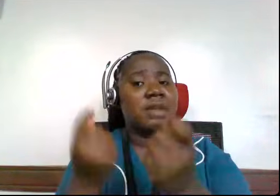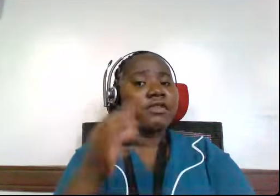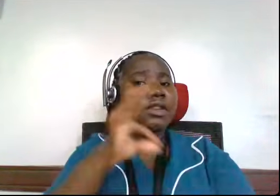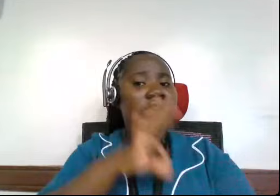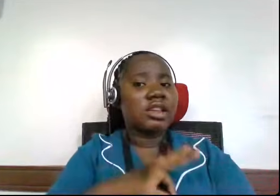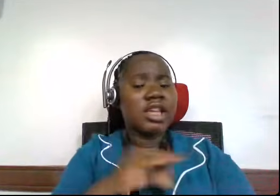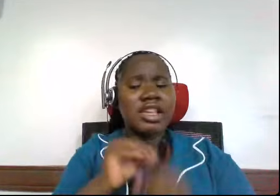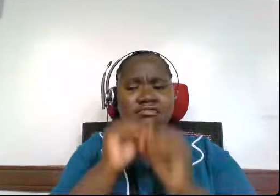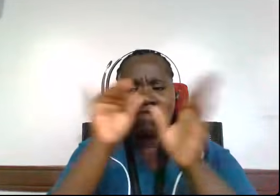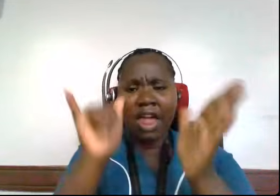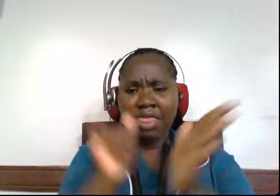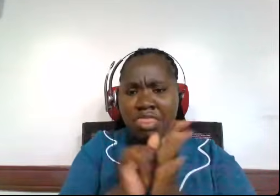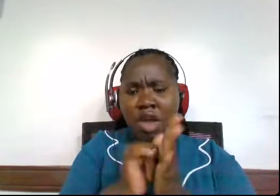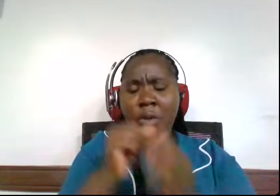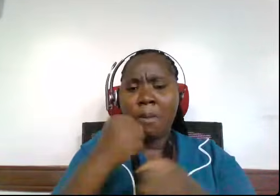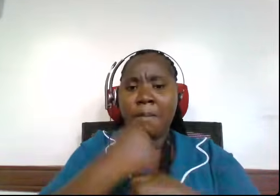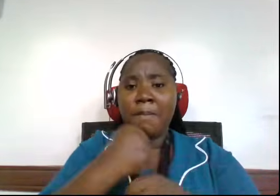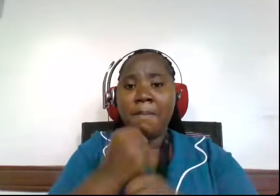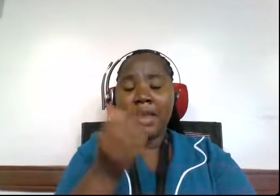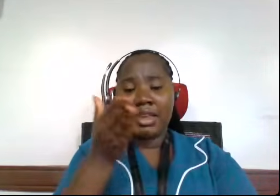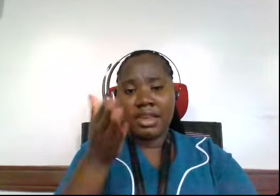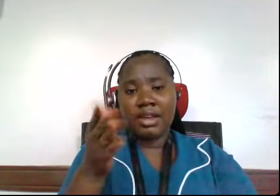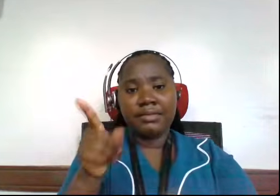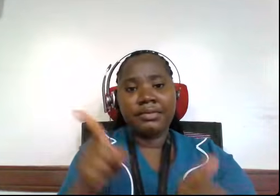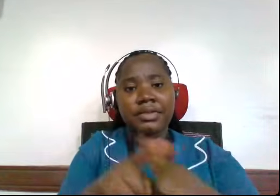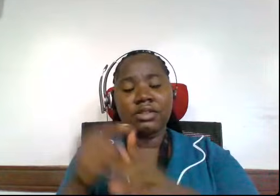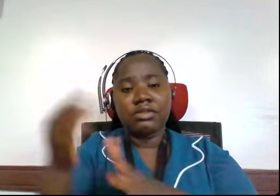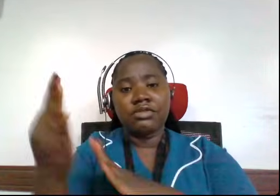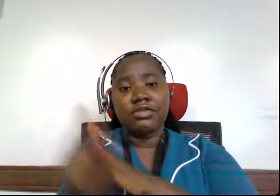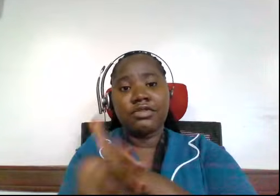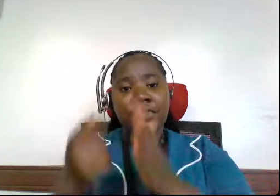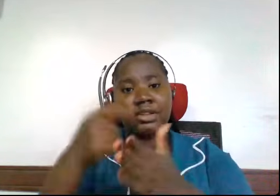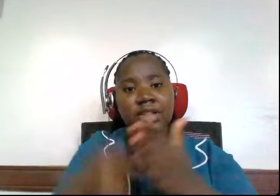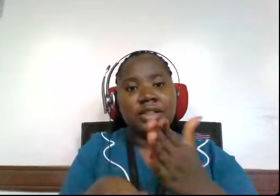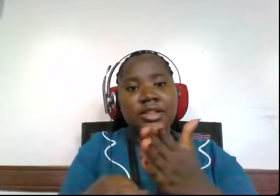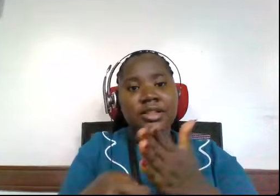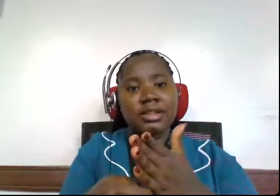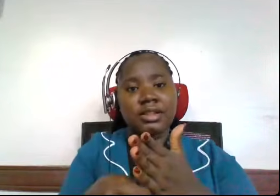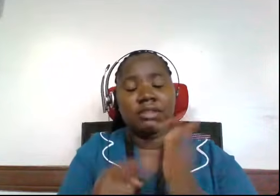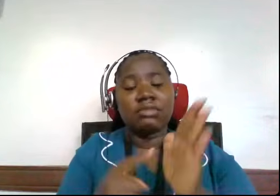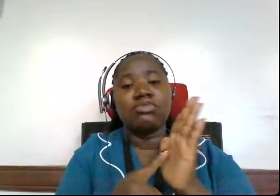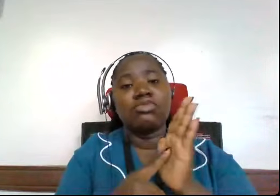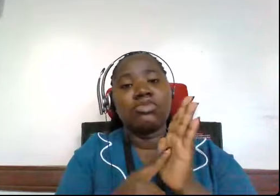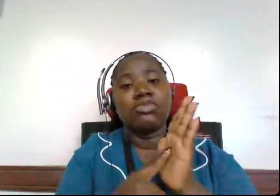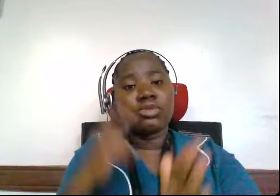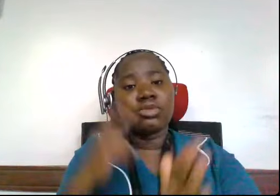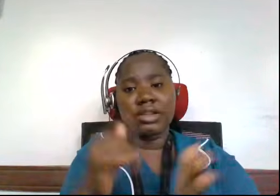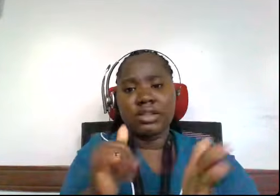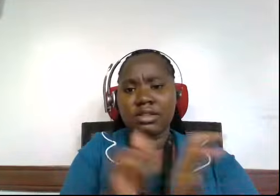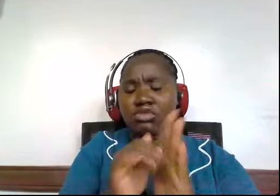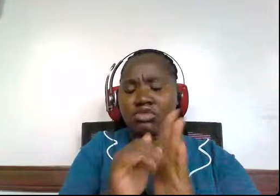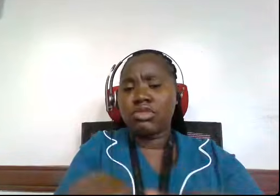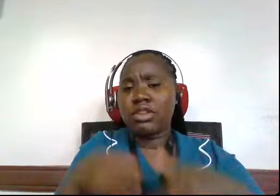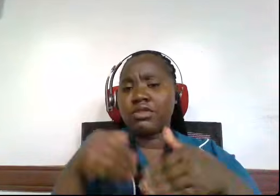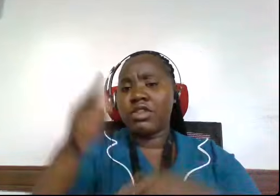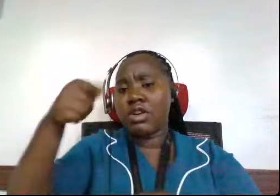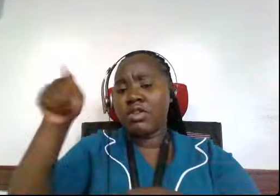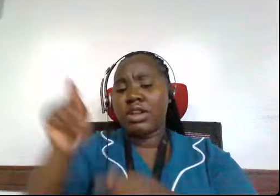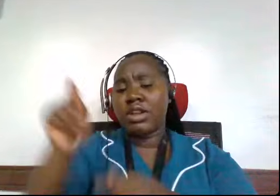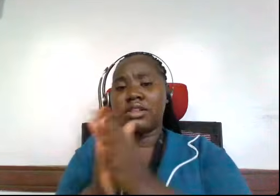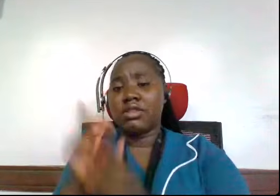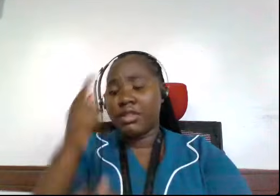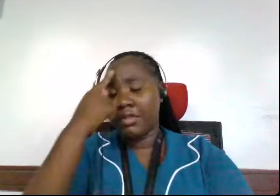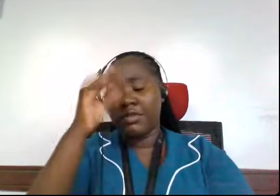is, even as you are filing the return, ensure that you give the proper narration for the income. For